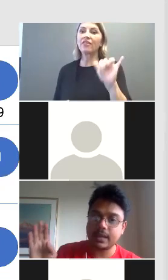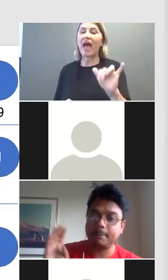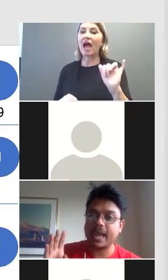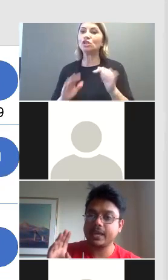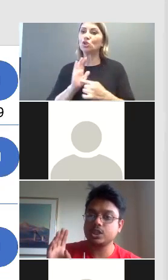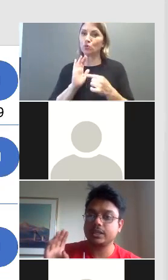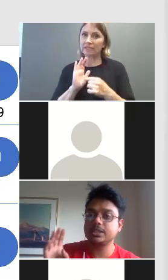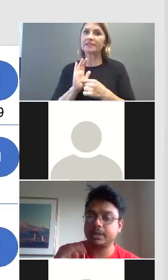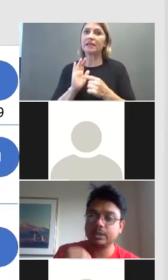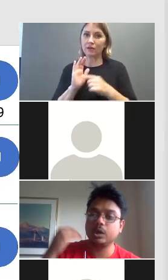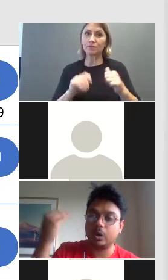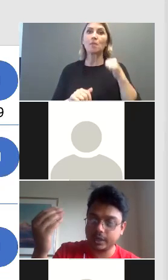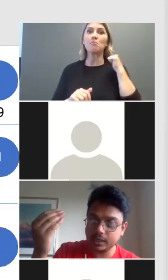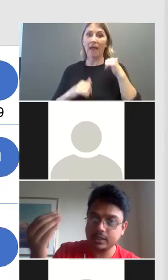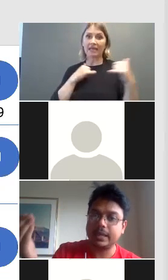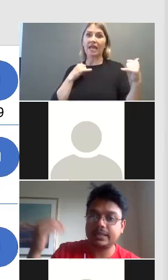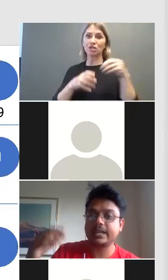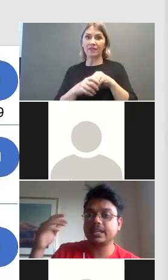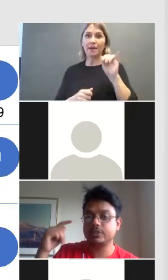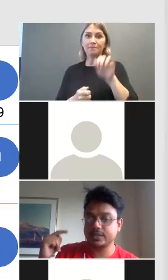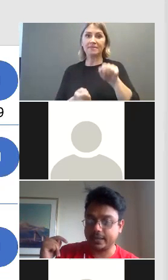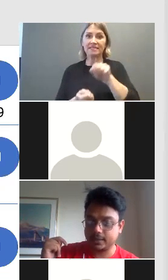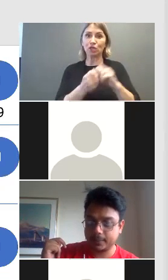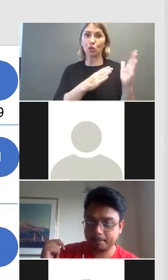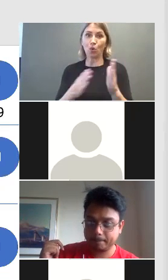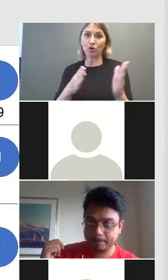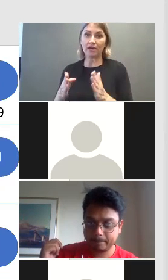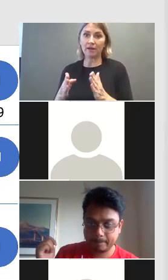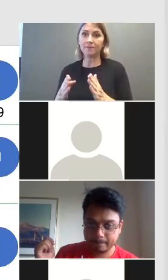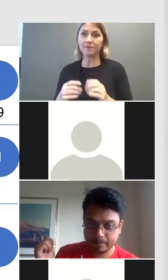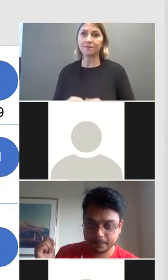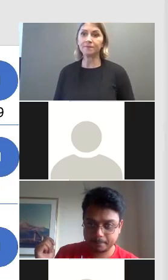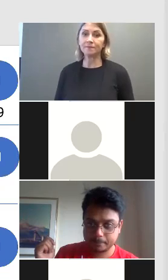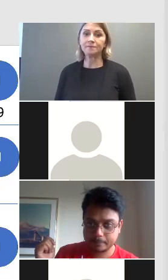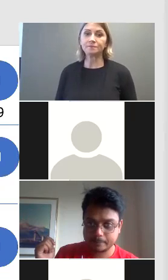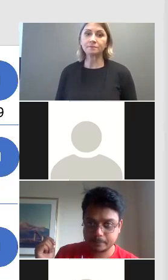there is a back edge in this particular ordering, and that gives you a cycle.